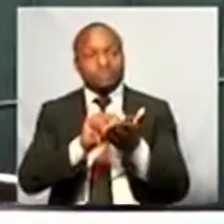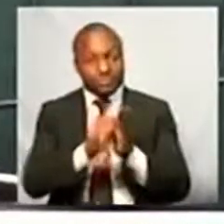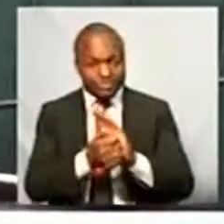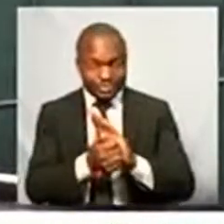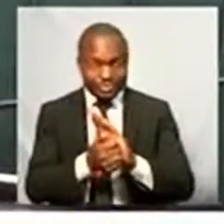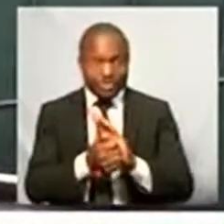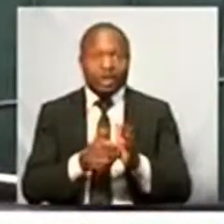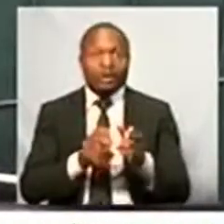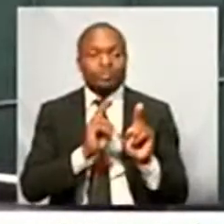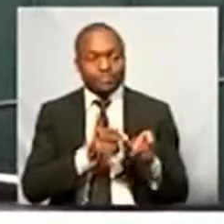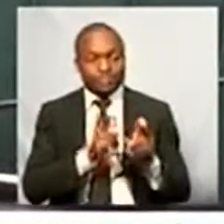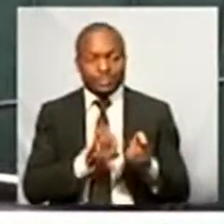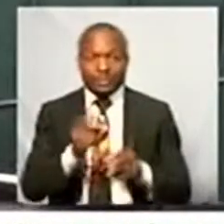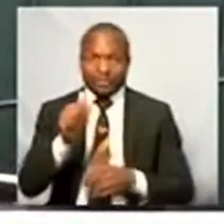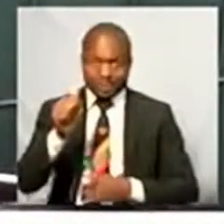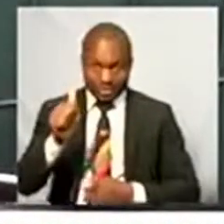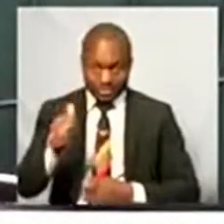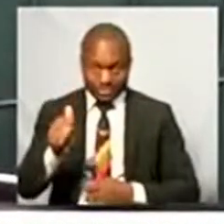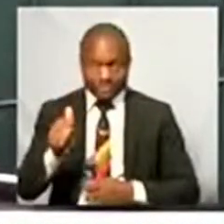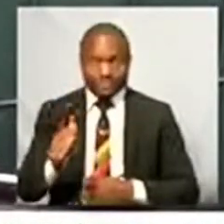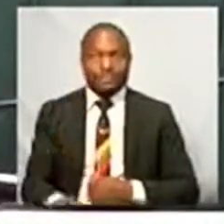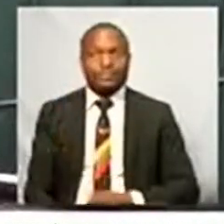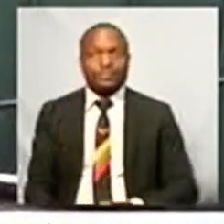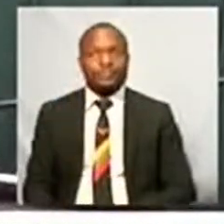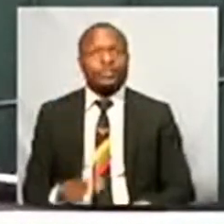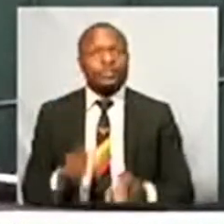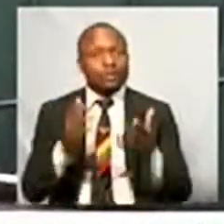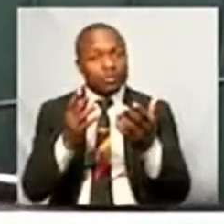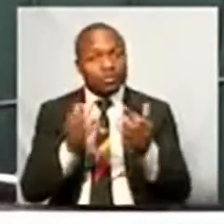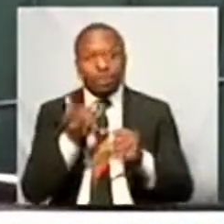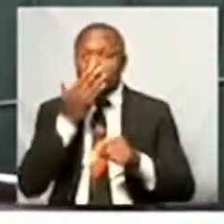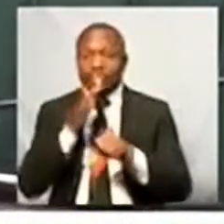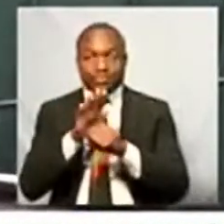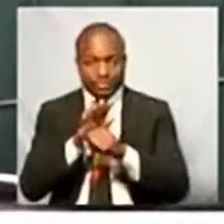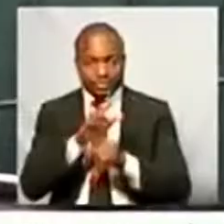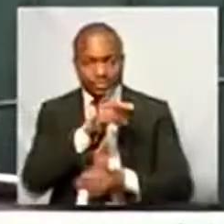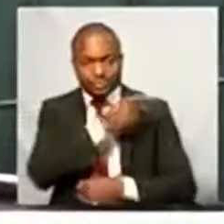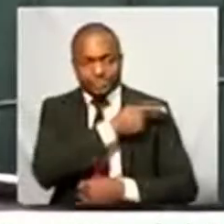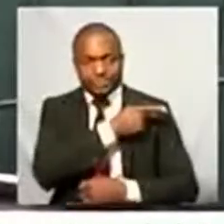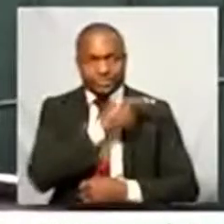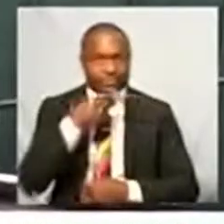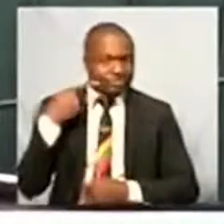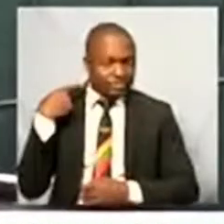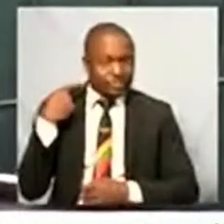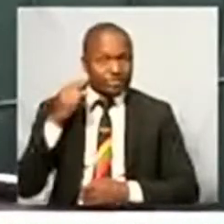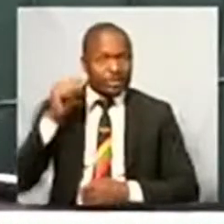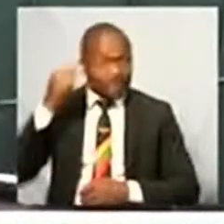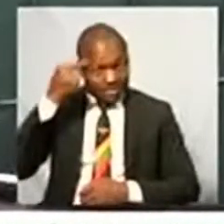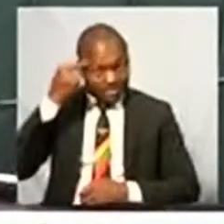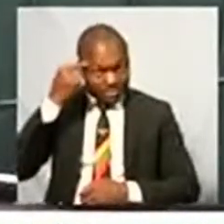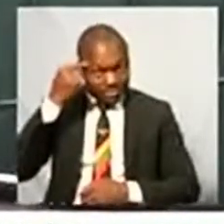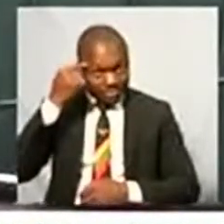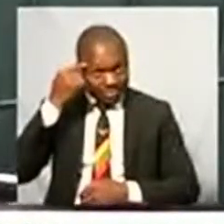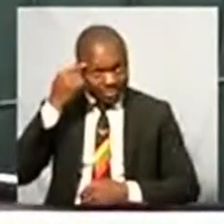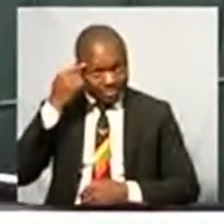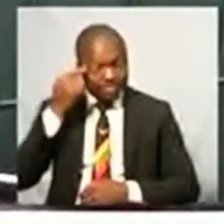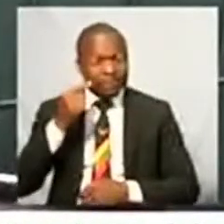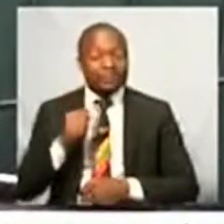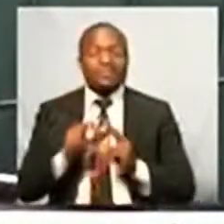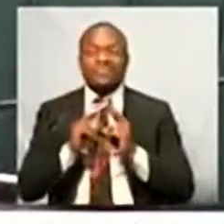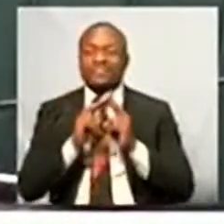response, Madam Speaker, in A is that we wish to assure this august House that government remains